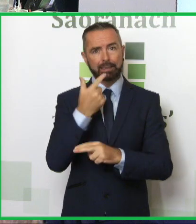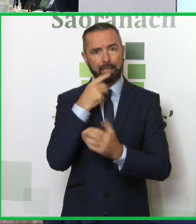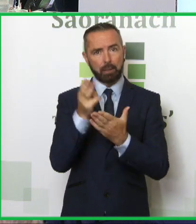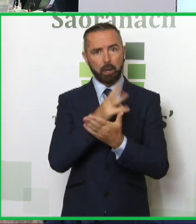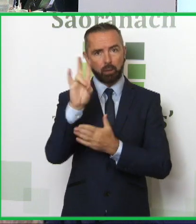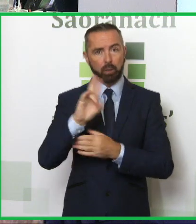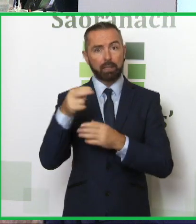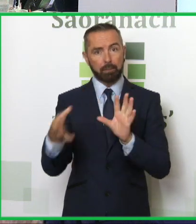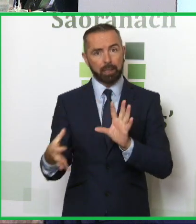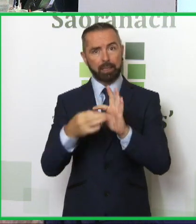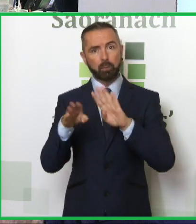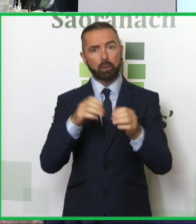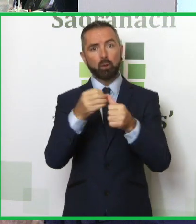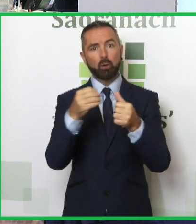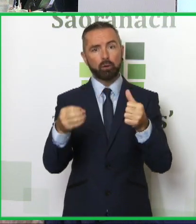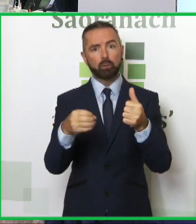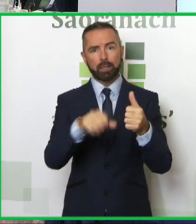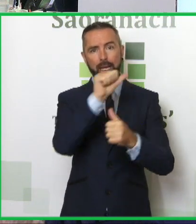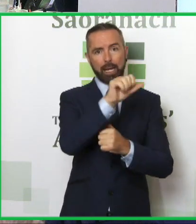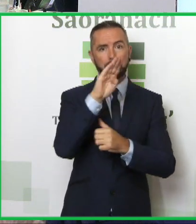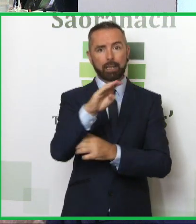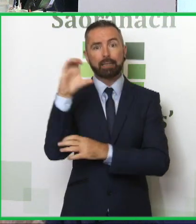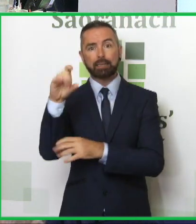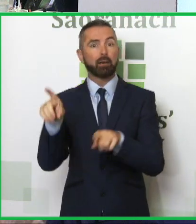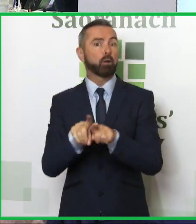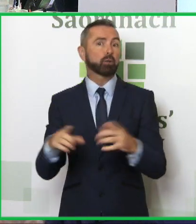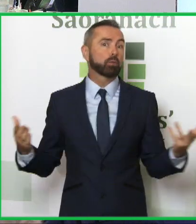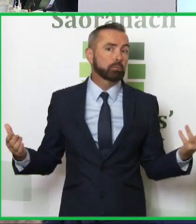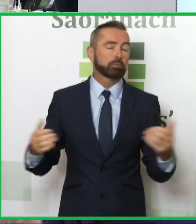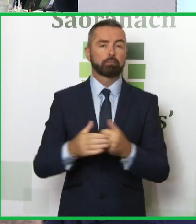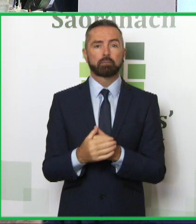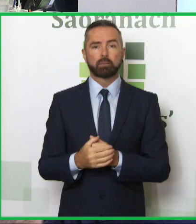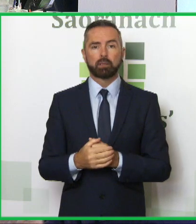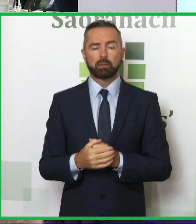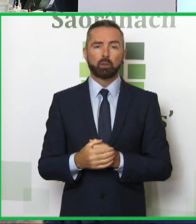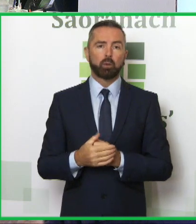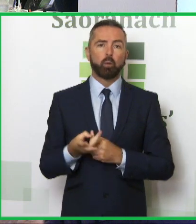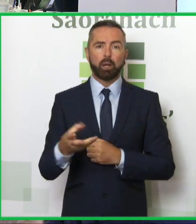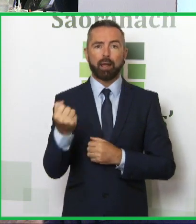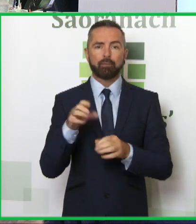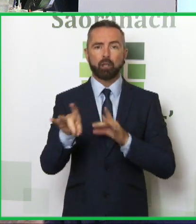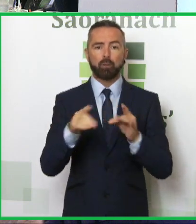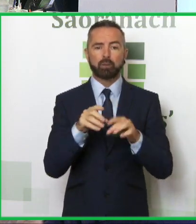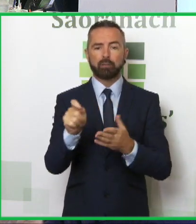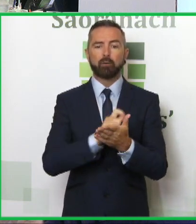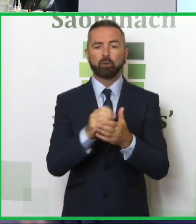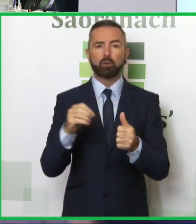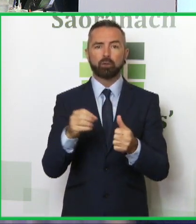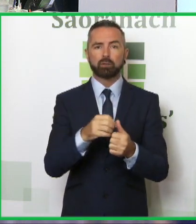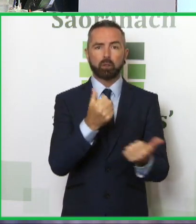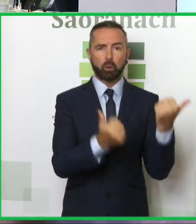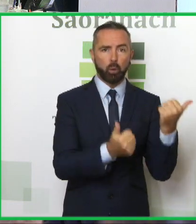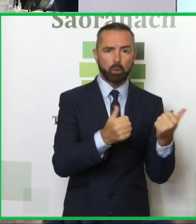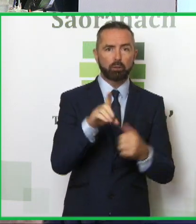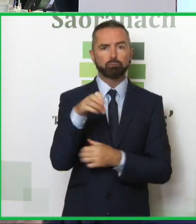apply to the other models too. Yeah. So they're not much exclusive. So you'll have the option to vote on those other items. The courts, the drugs courts, the